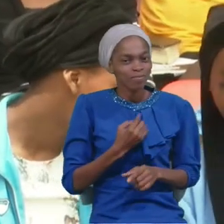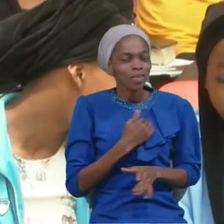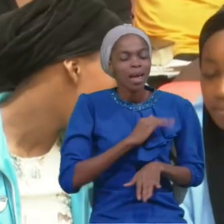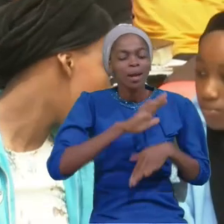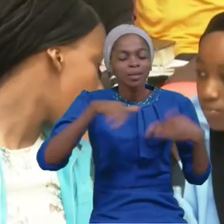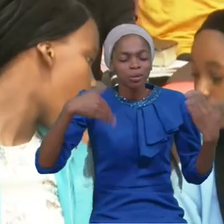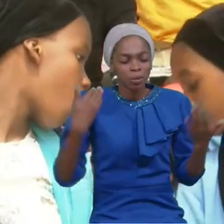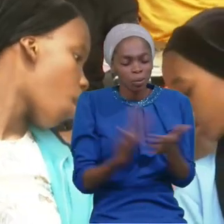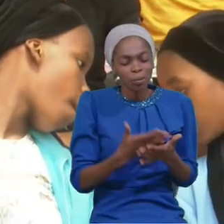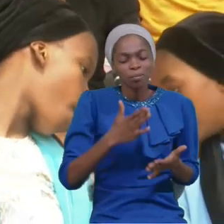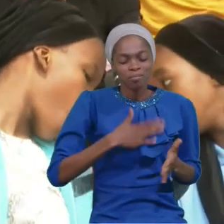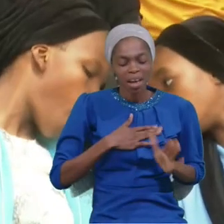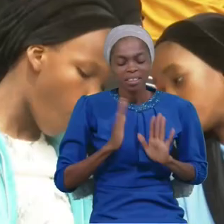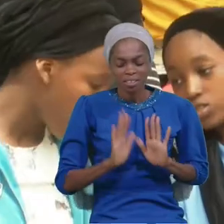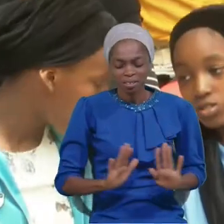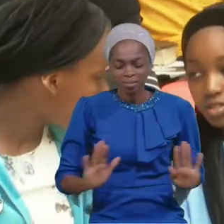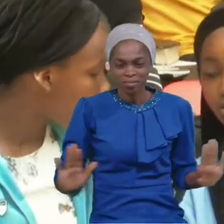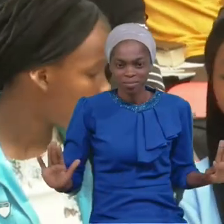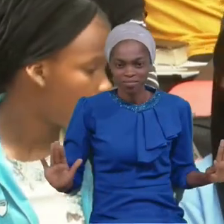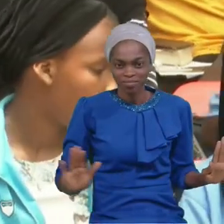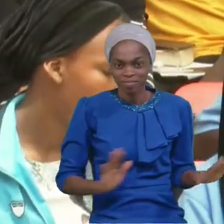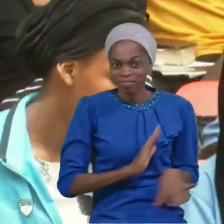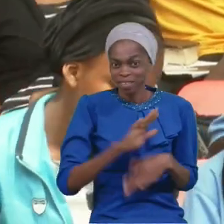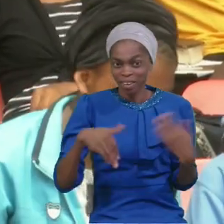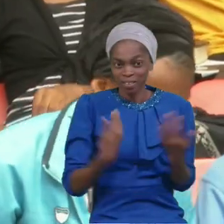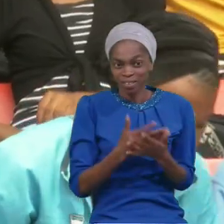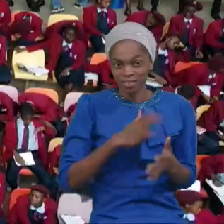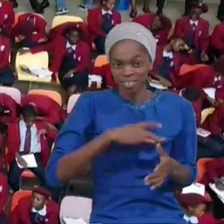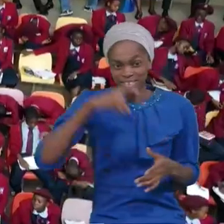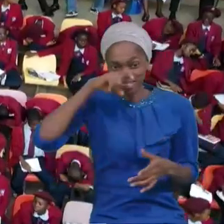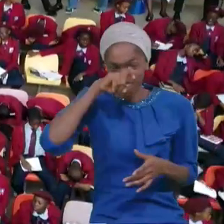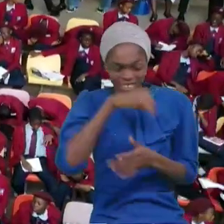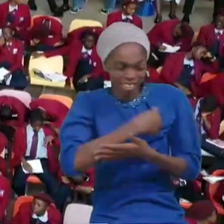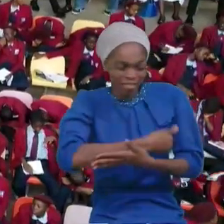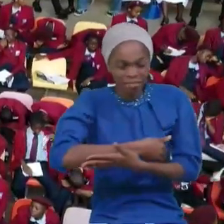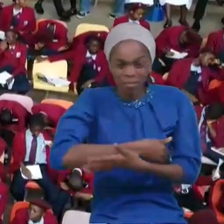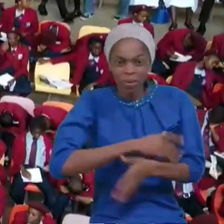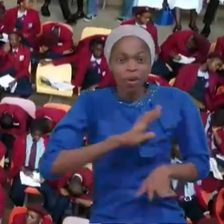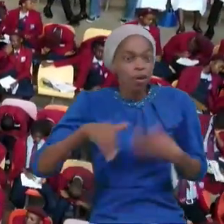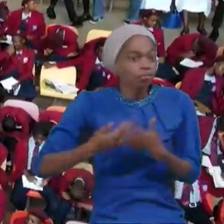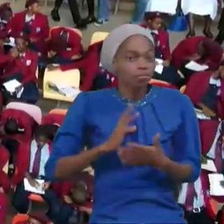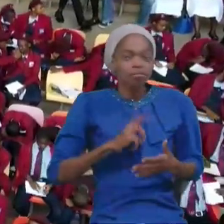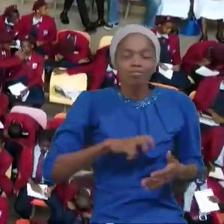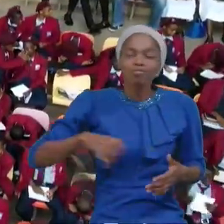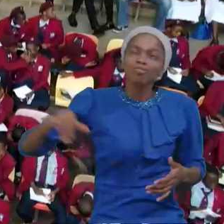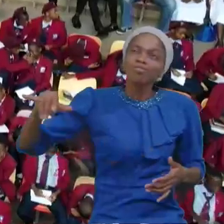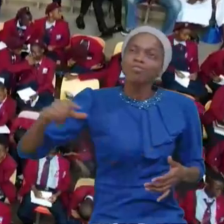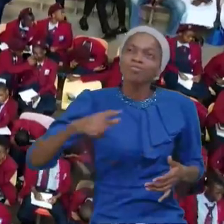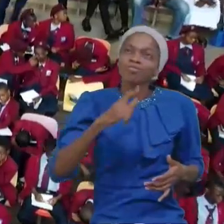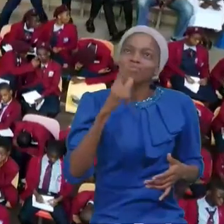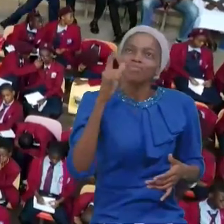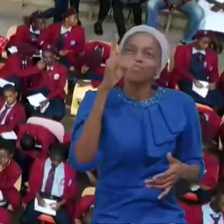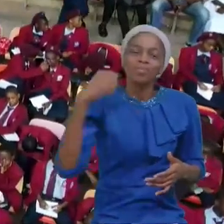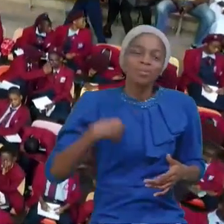go up. Will go up. You and I will